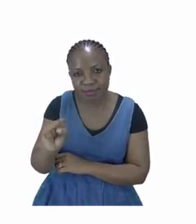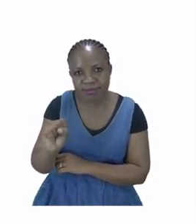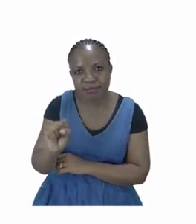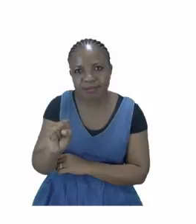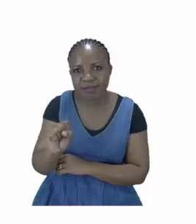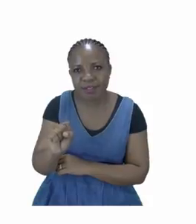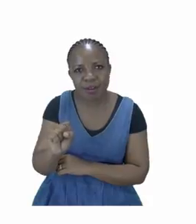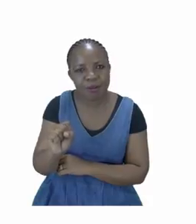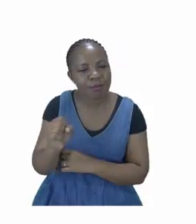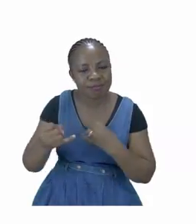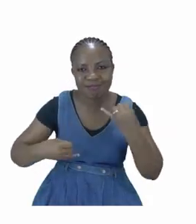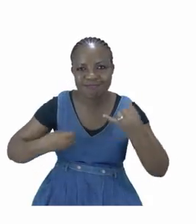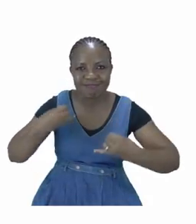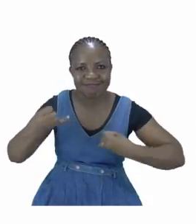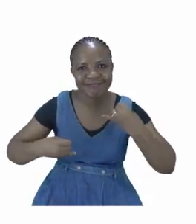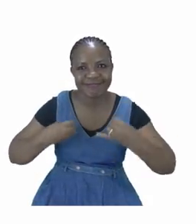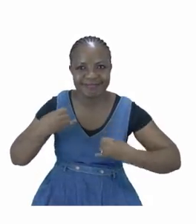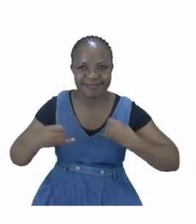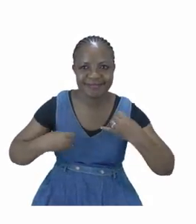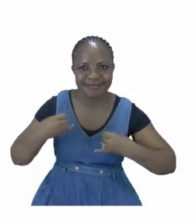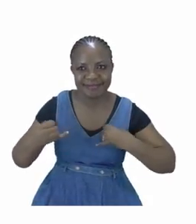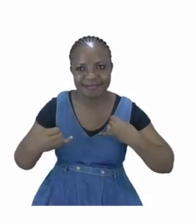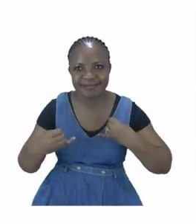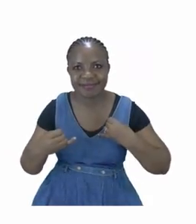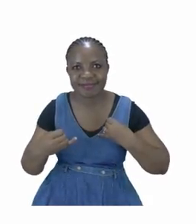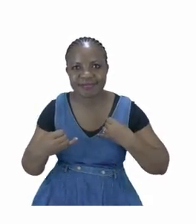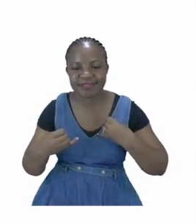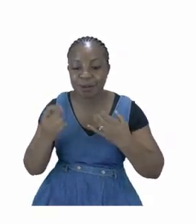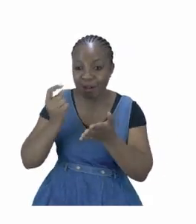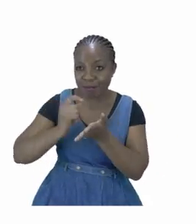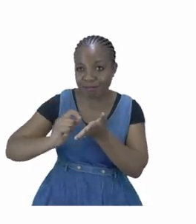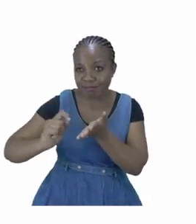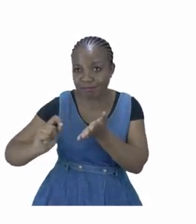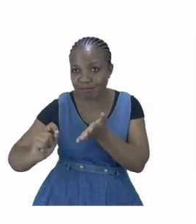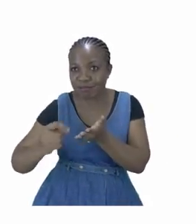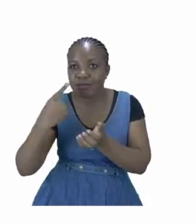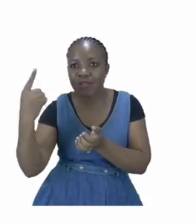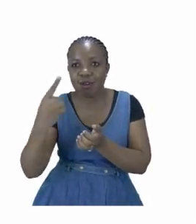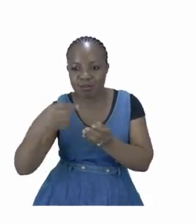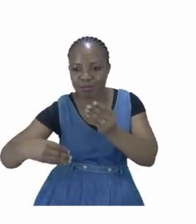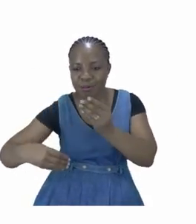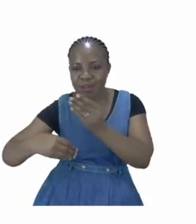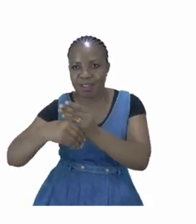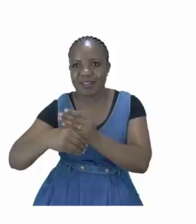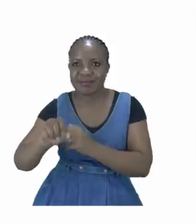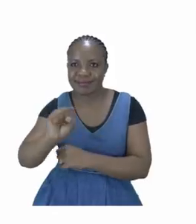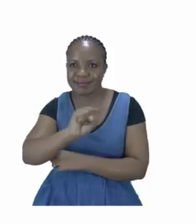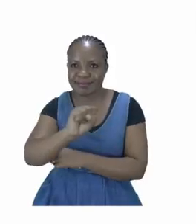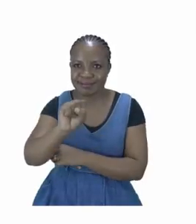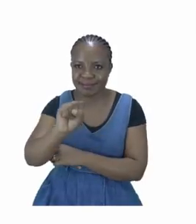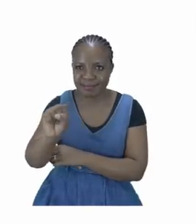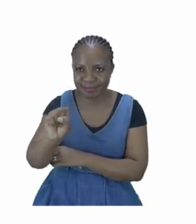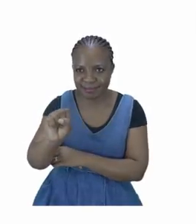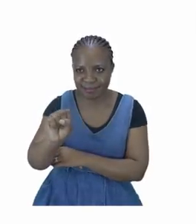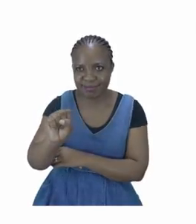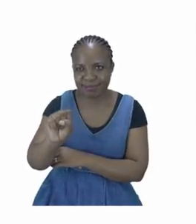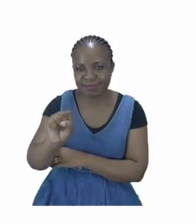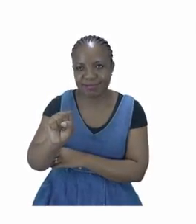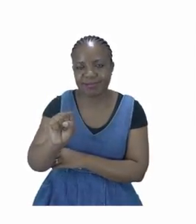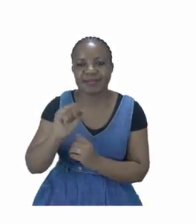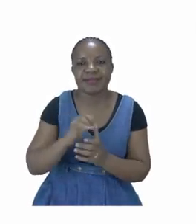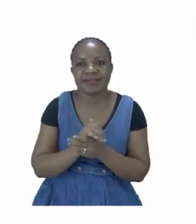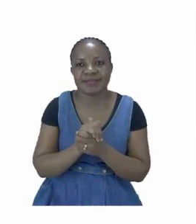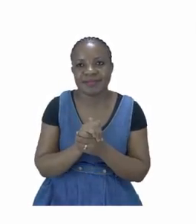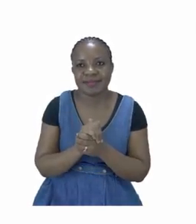my dear grade 3s, is adding an S to each of the words to make them